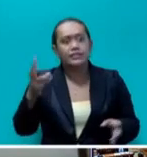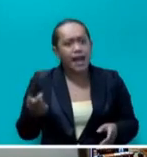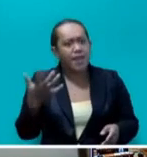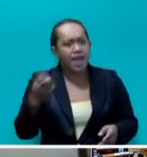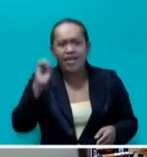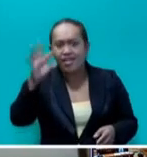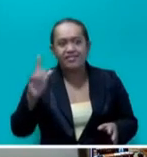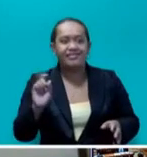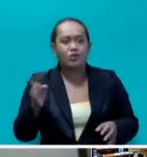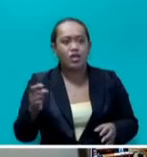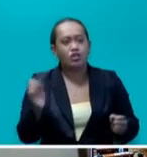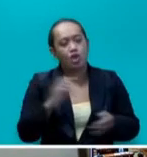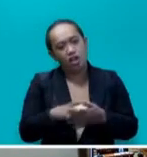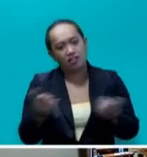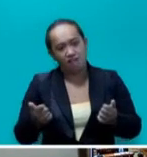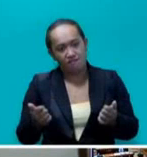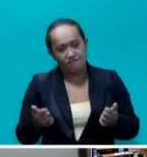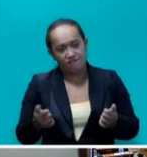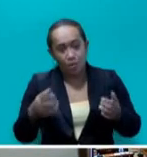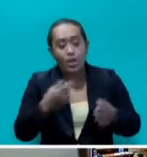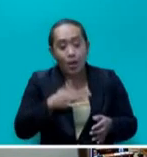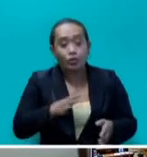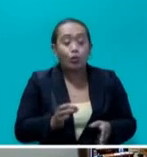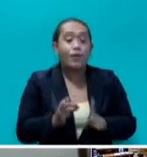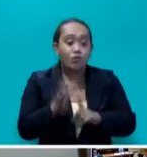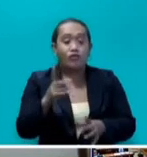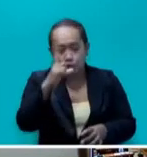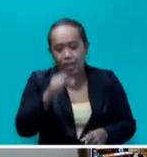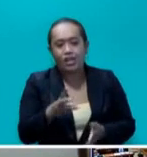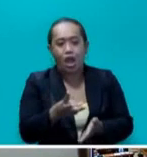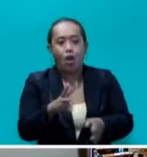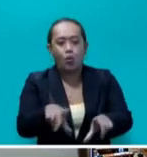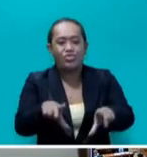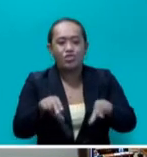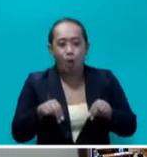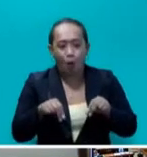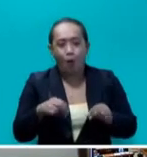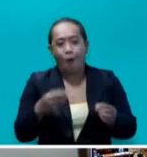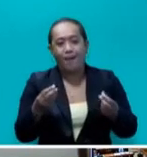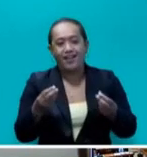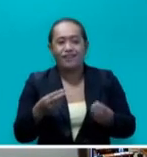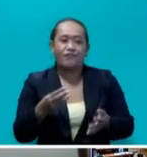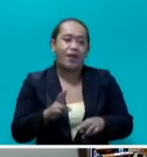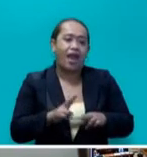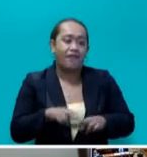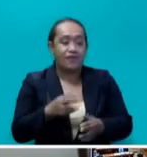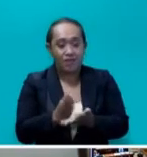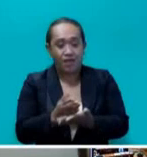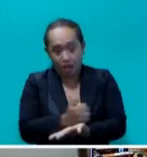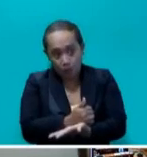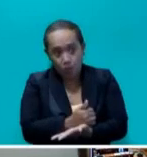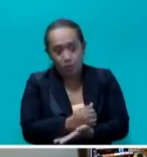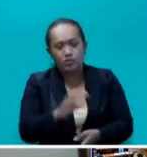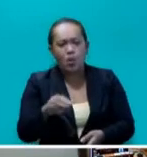months to withdraw funds from their FNPF accounts. This will provide some form of financial support to around 9,593 FNPF members